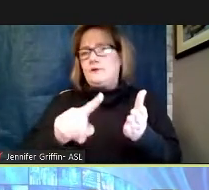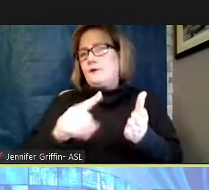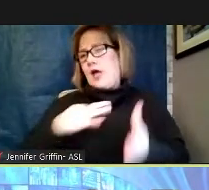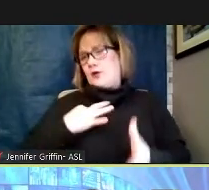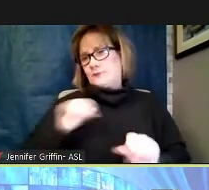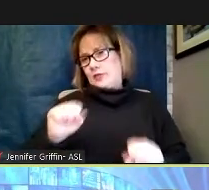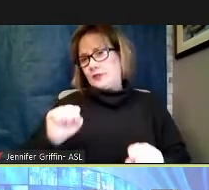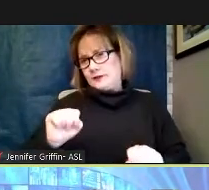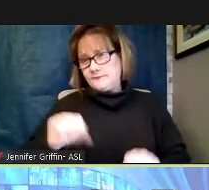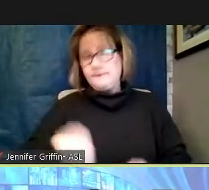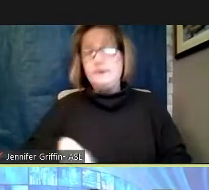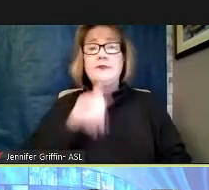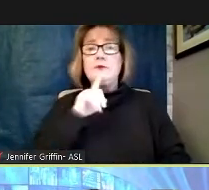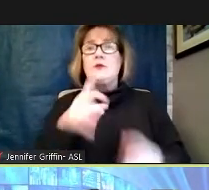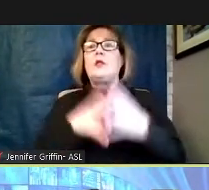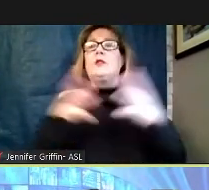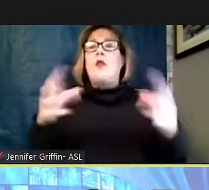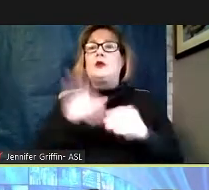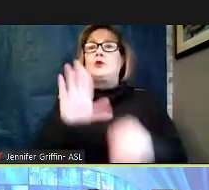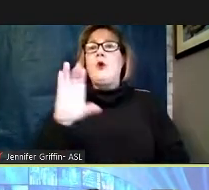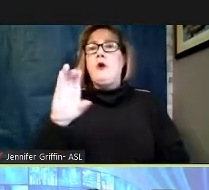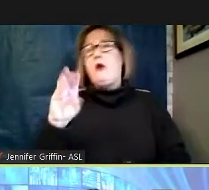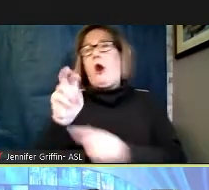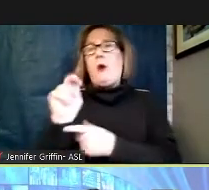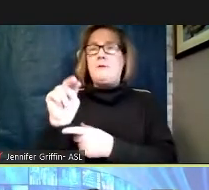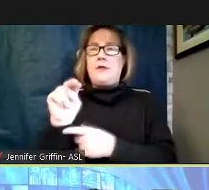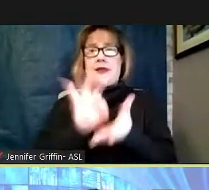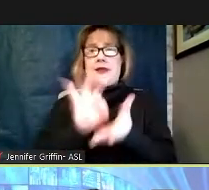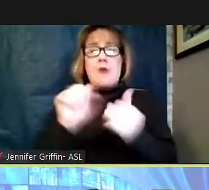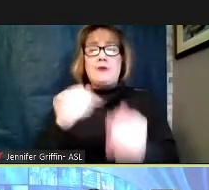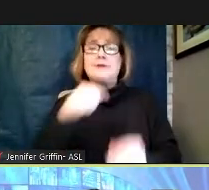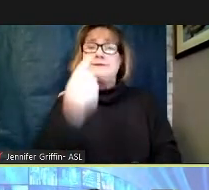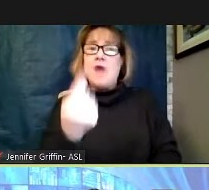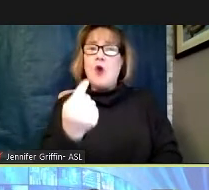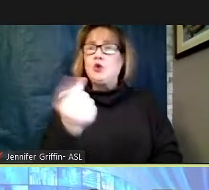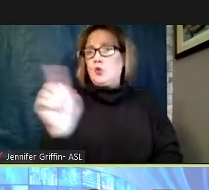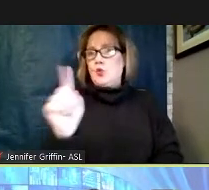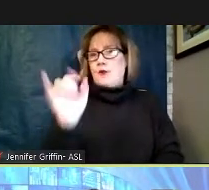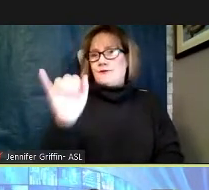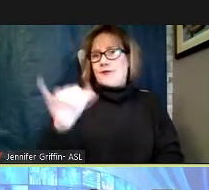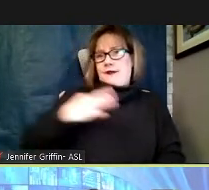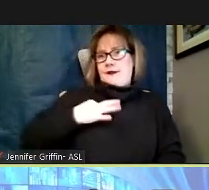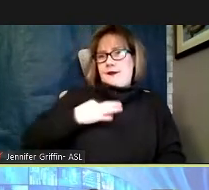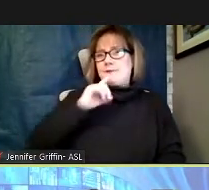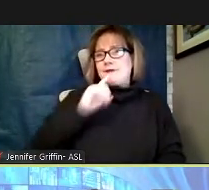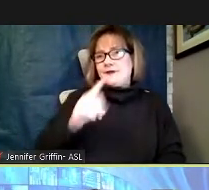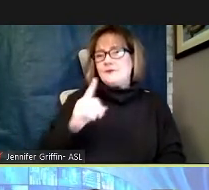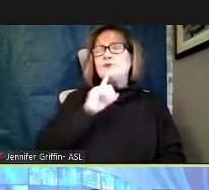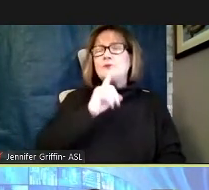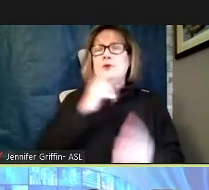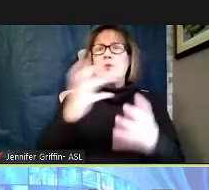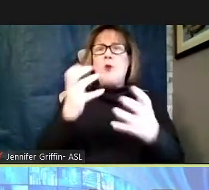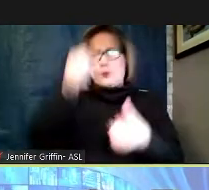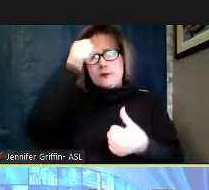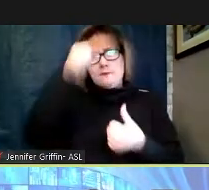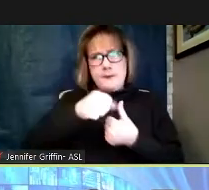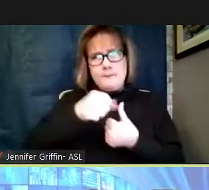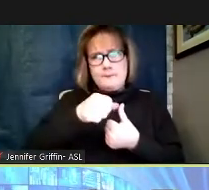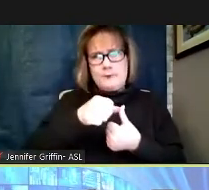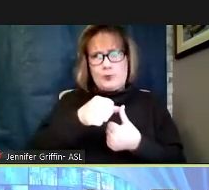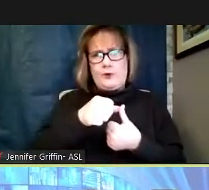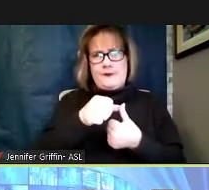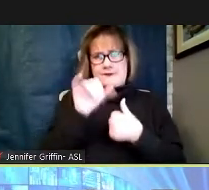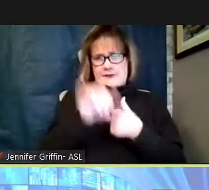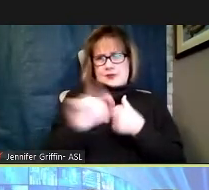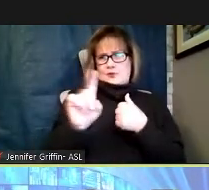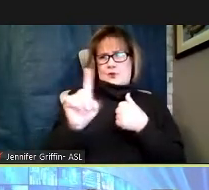So there's a lot in your Commons account that can tell you about where your application is. And you really want to remember that that's